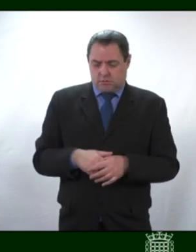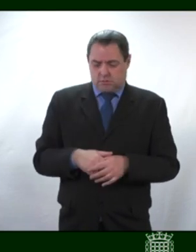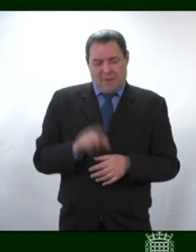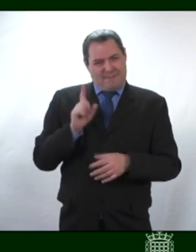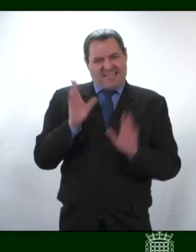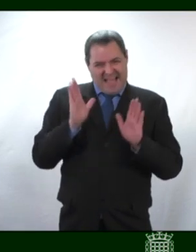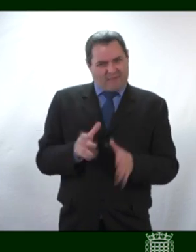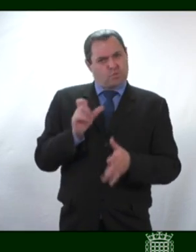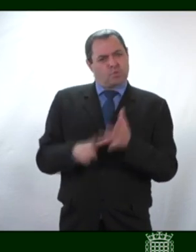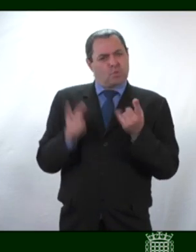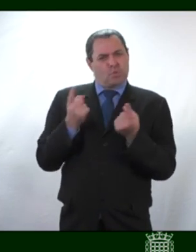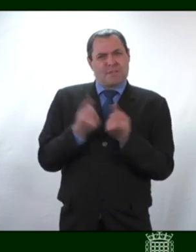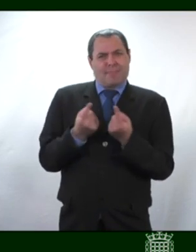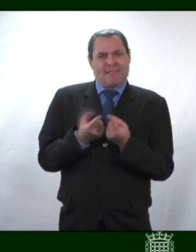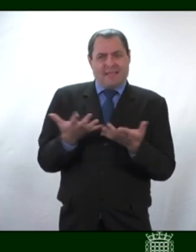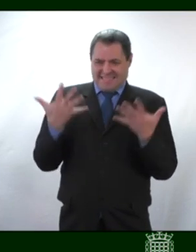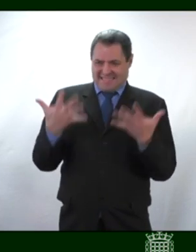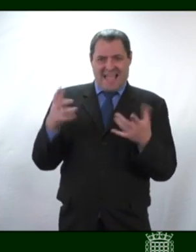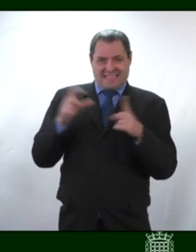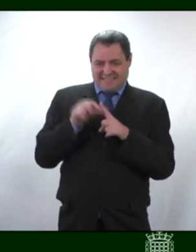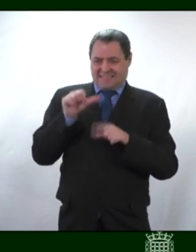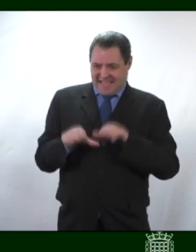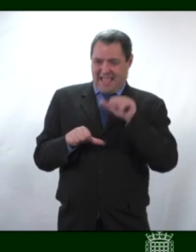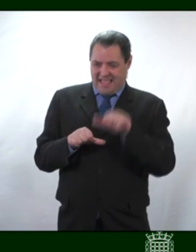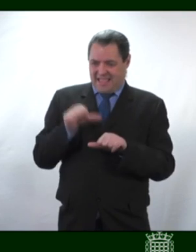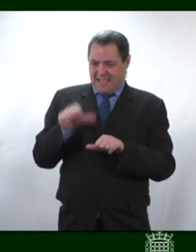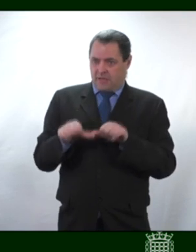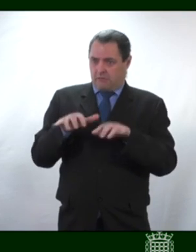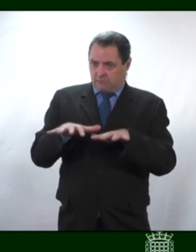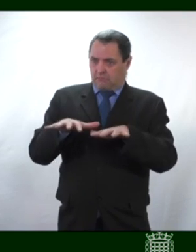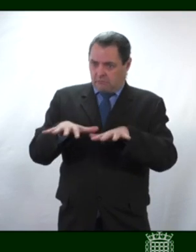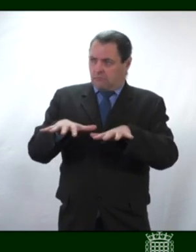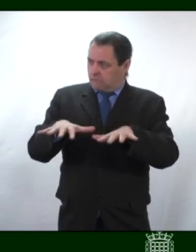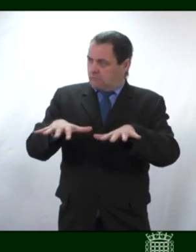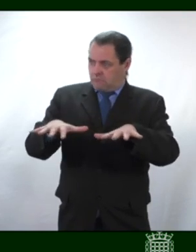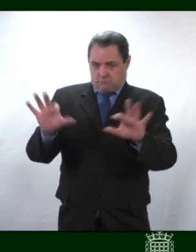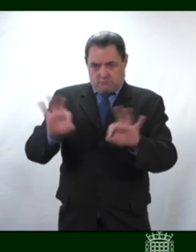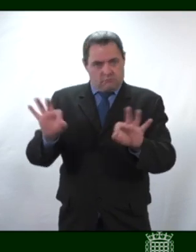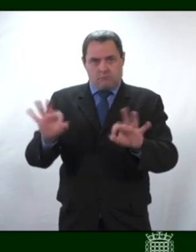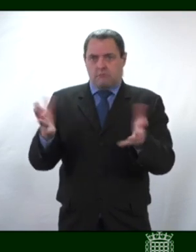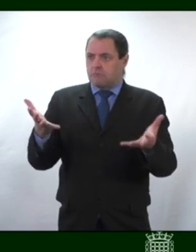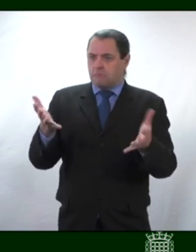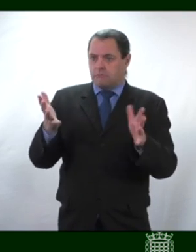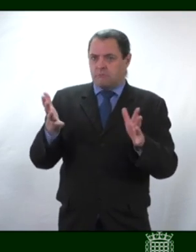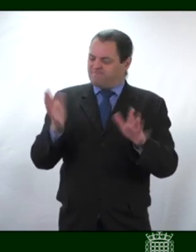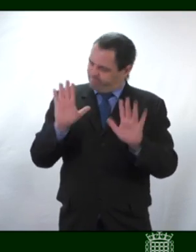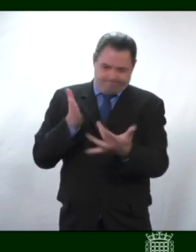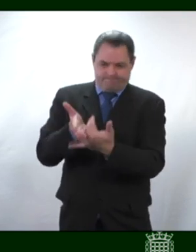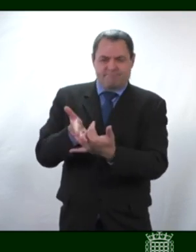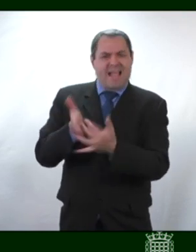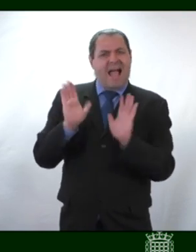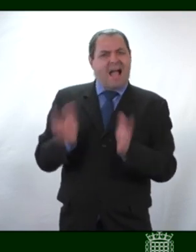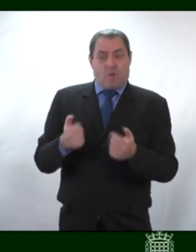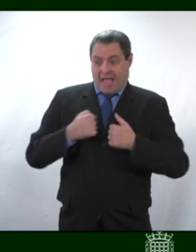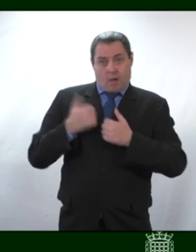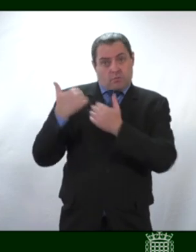after 10 days with the infections still going up. We needed to act, and it was our duty to act, even though